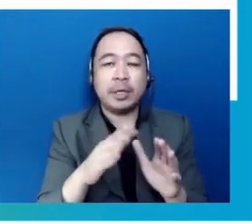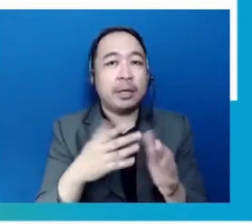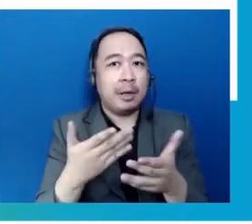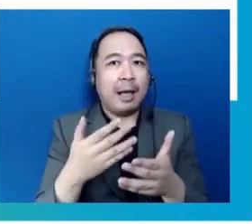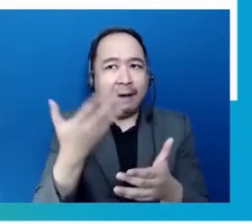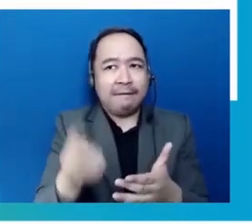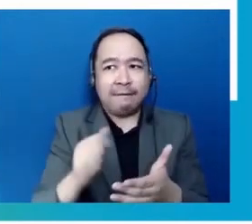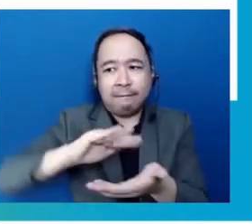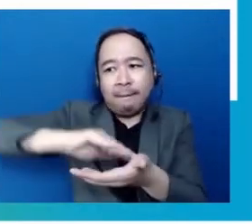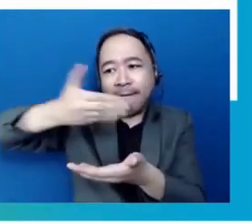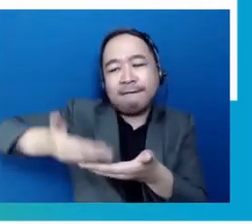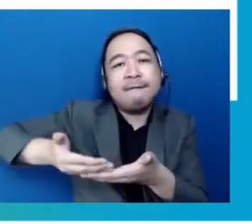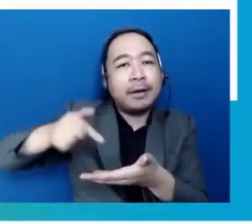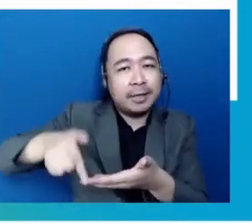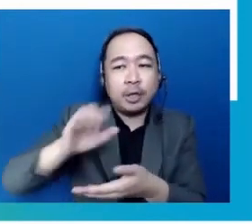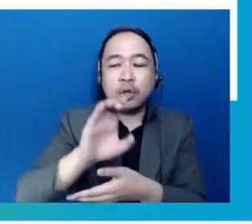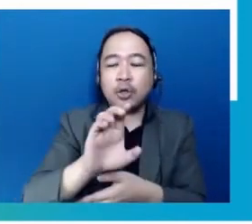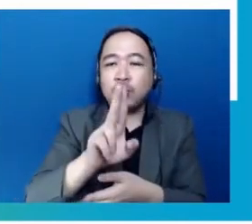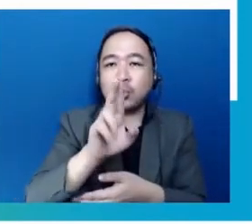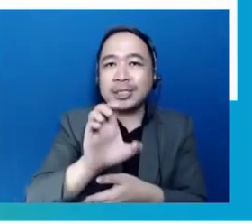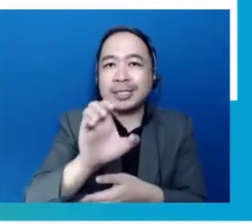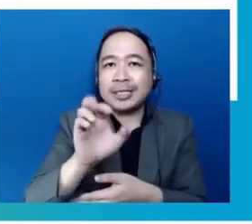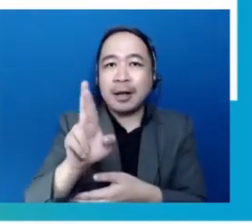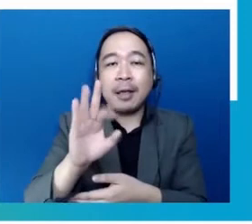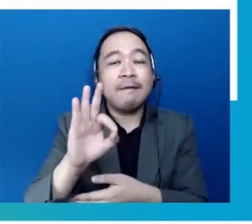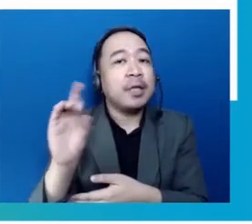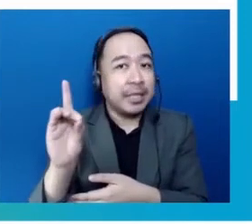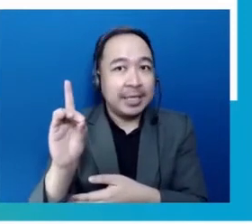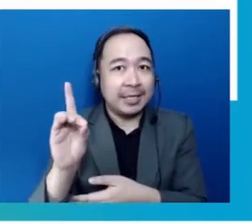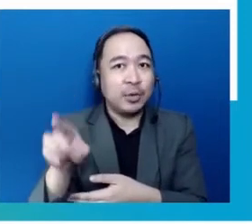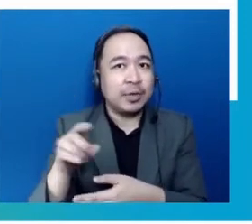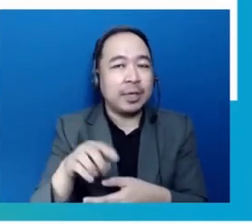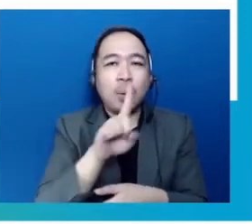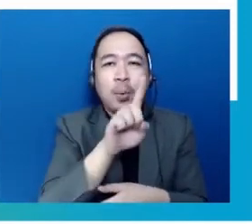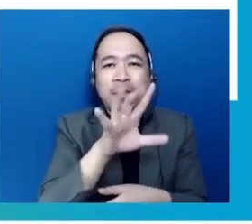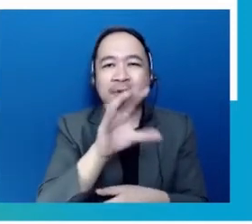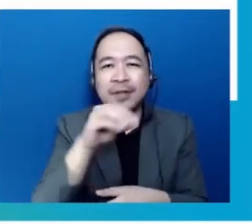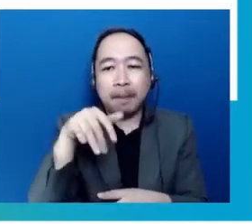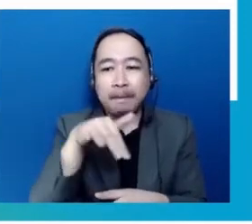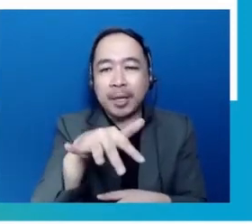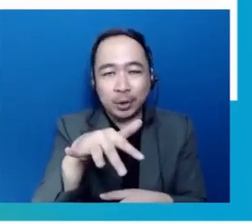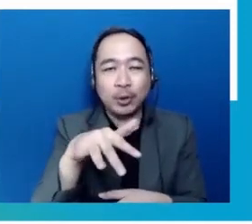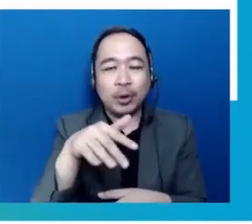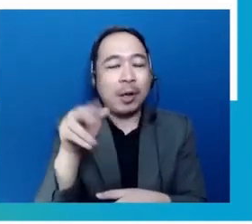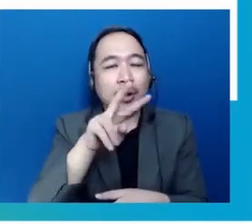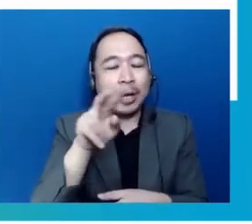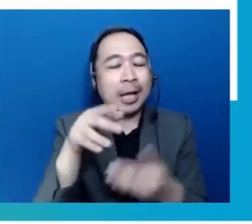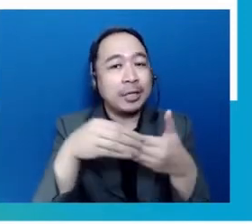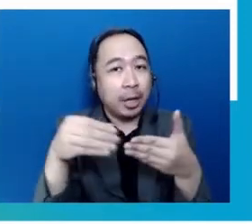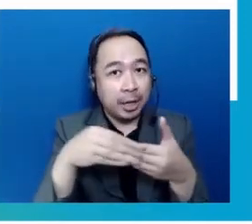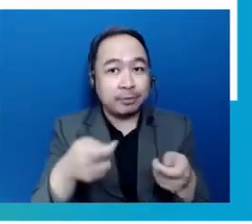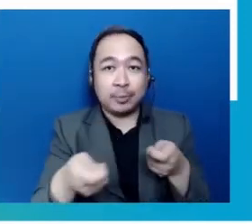is called UCCRFT, and it is a worth of 150 million trust fund administered by ADB under